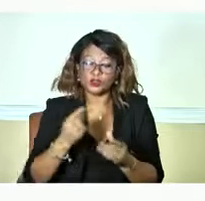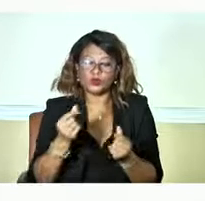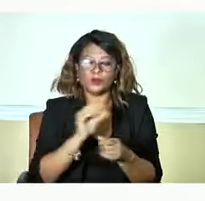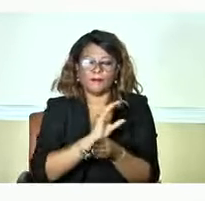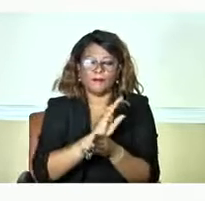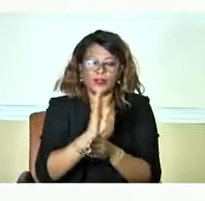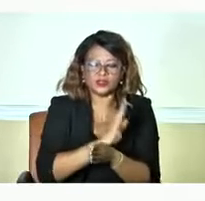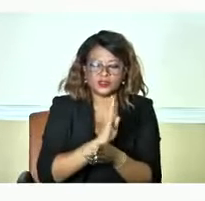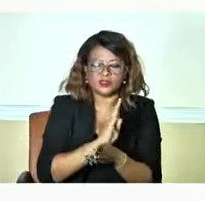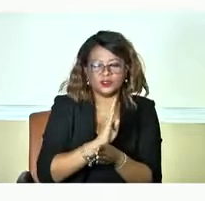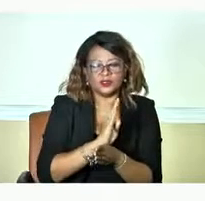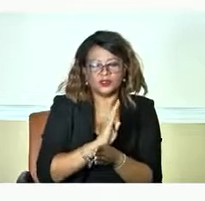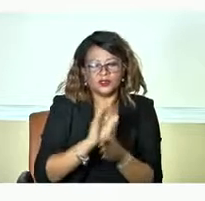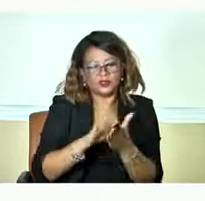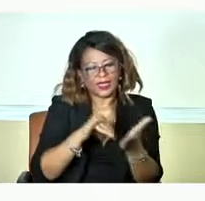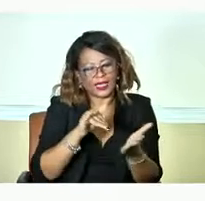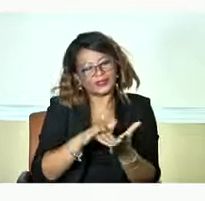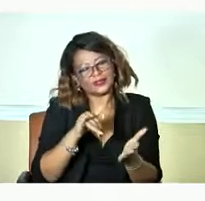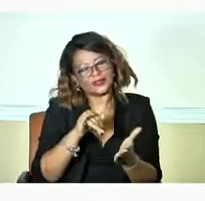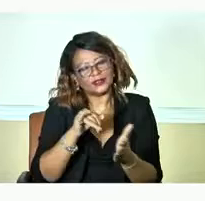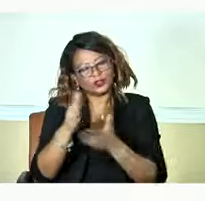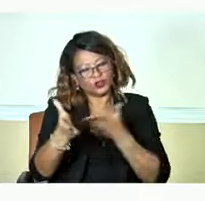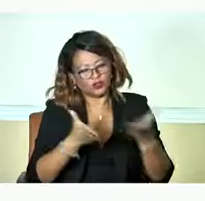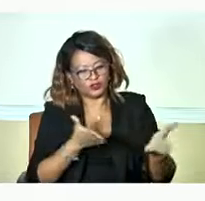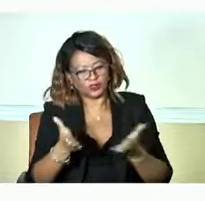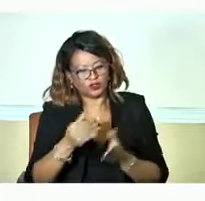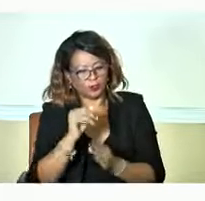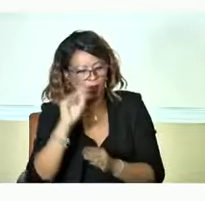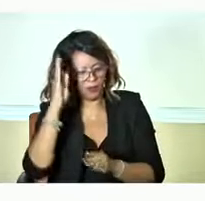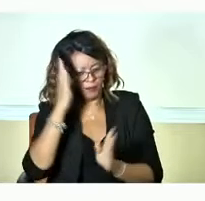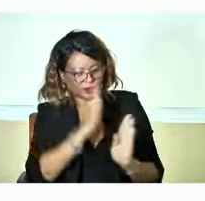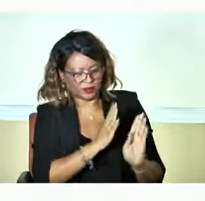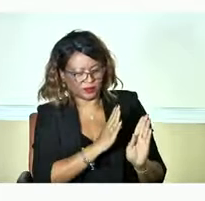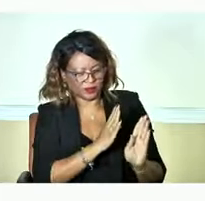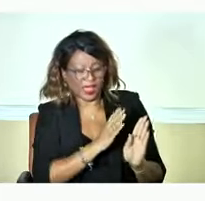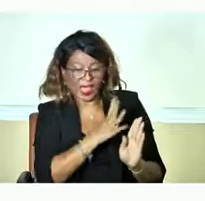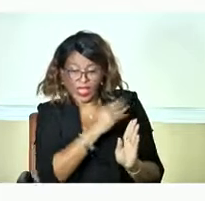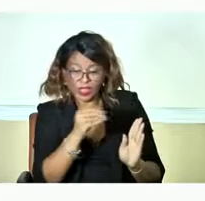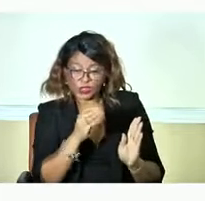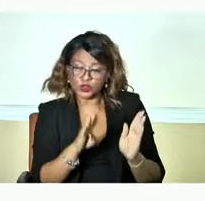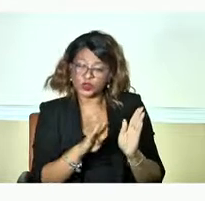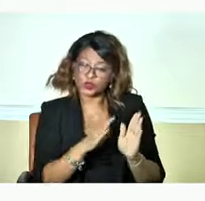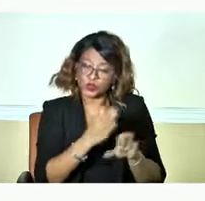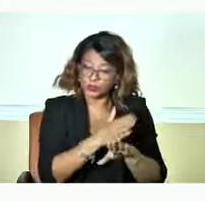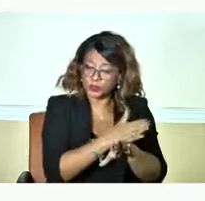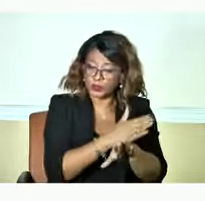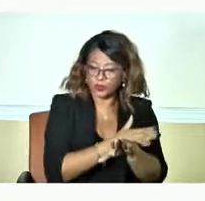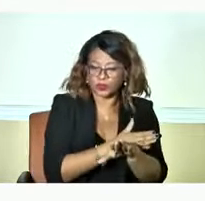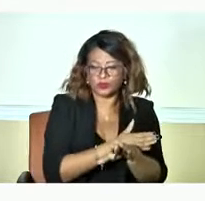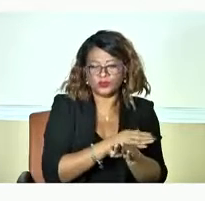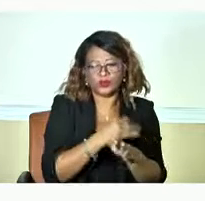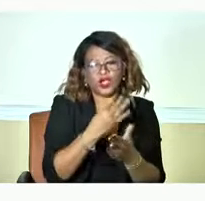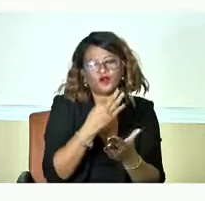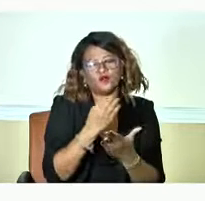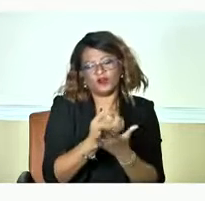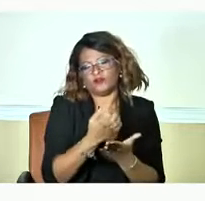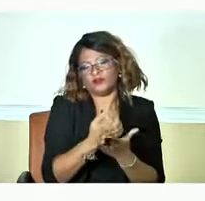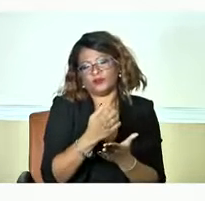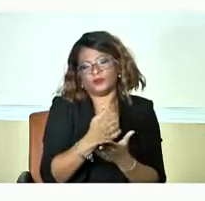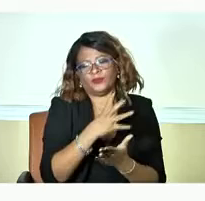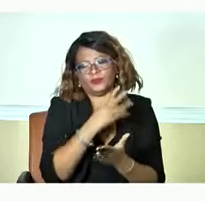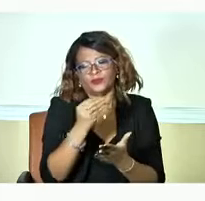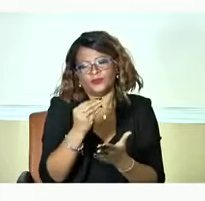with the Bahamas to access government services, as well as to improve government revenue. Achieving this